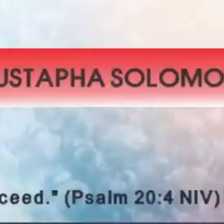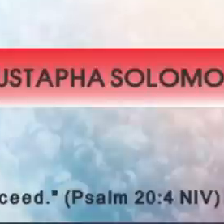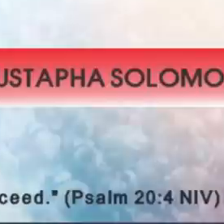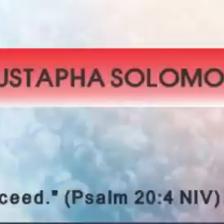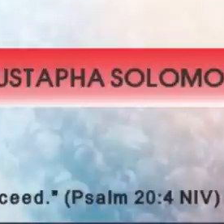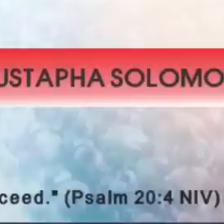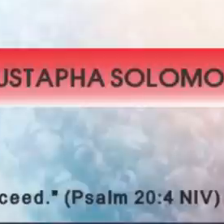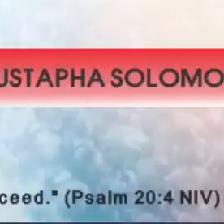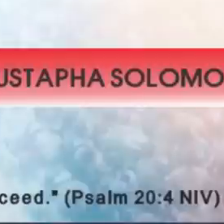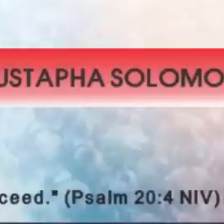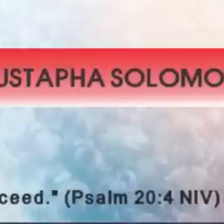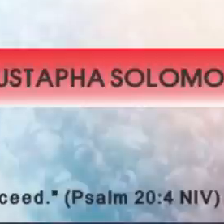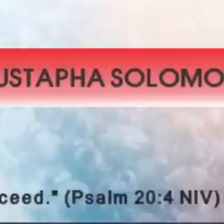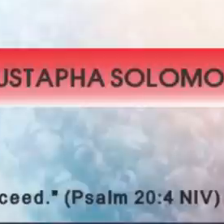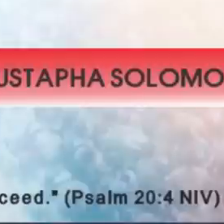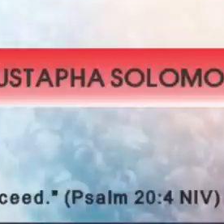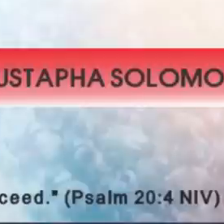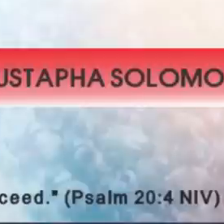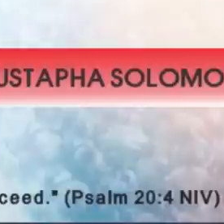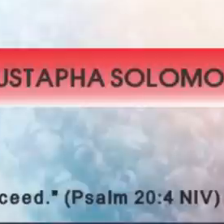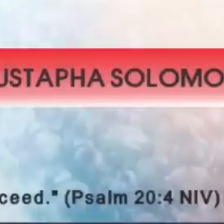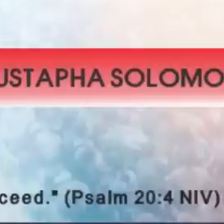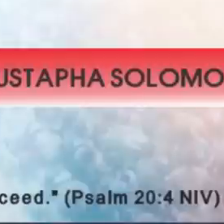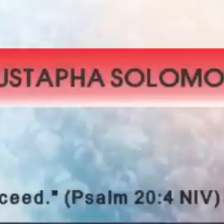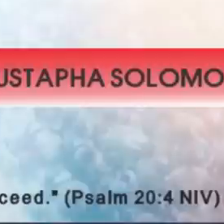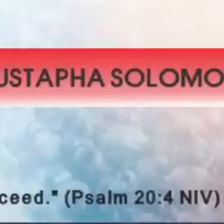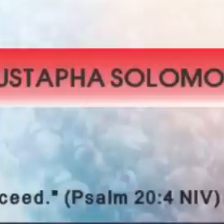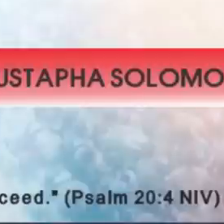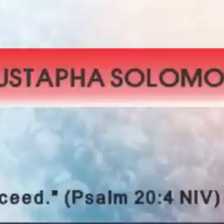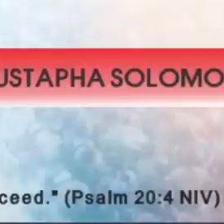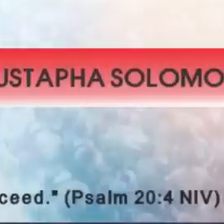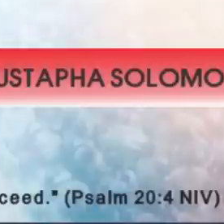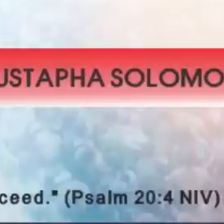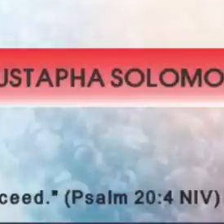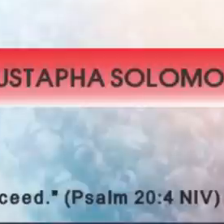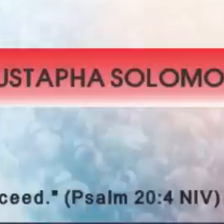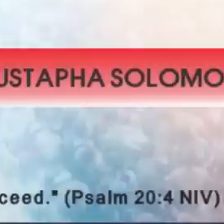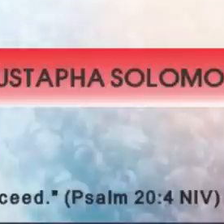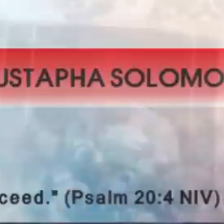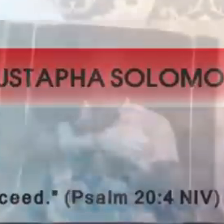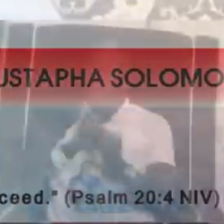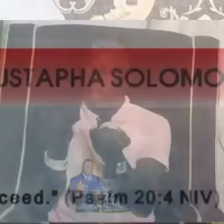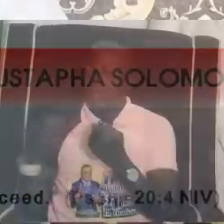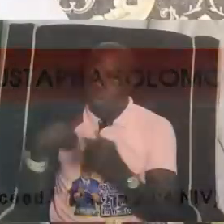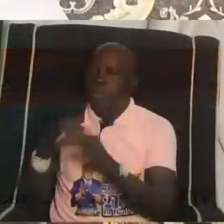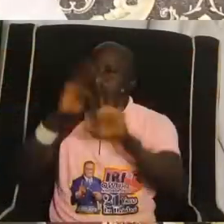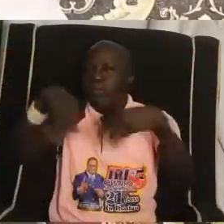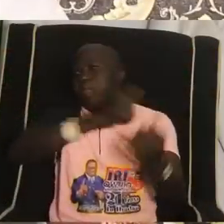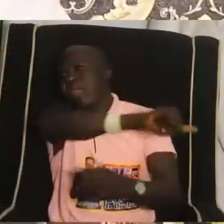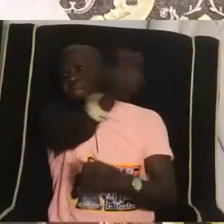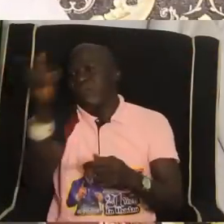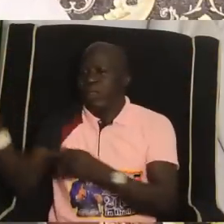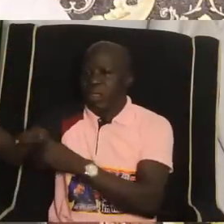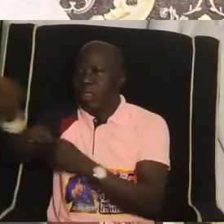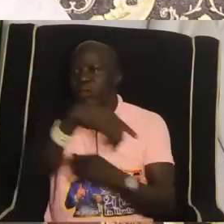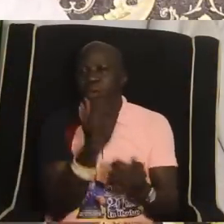Jesus' name. By the grace of God. Program today's program will be powerful. We will give an answer to